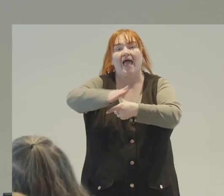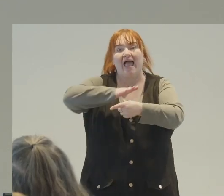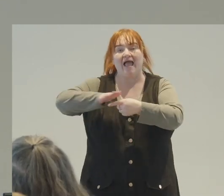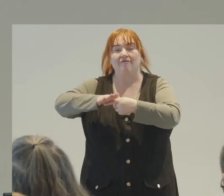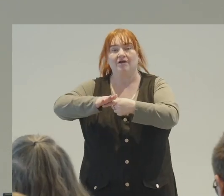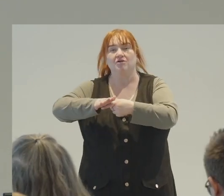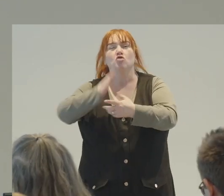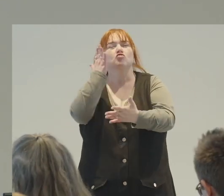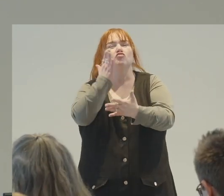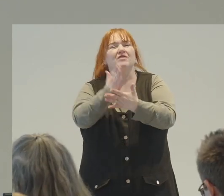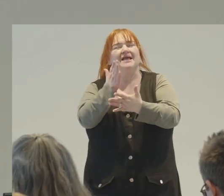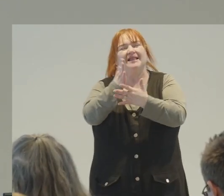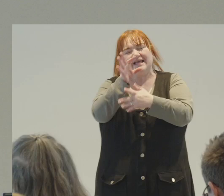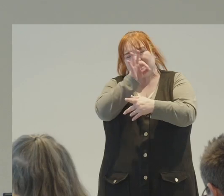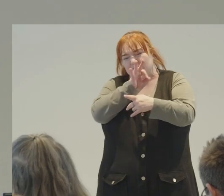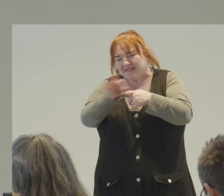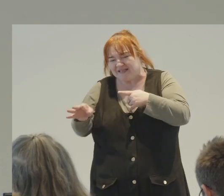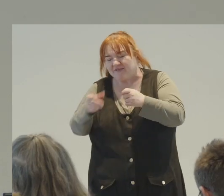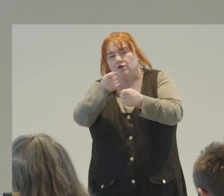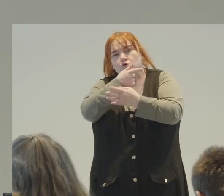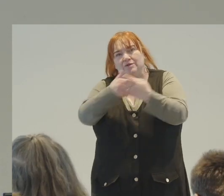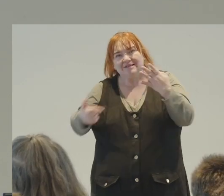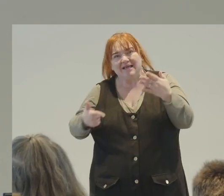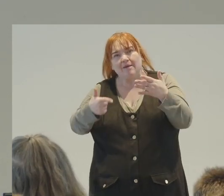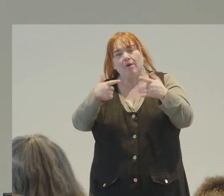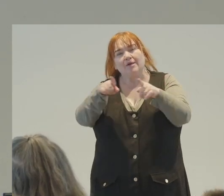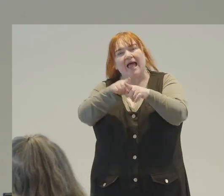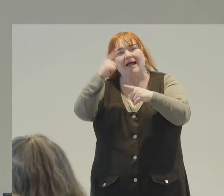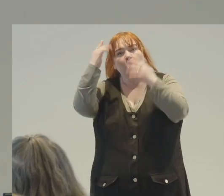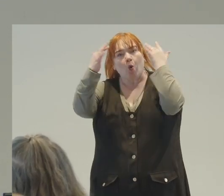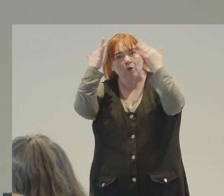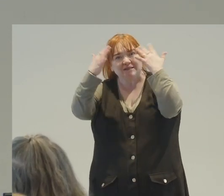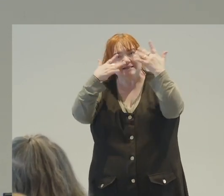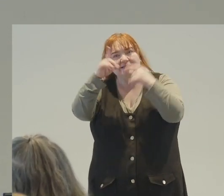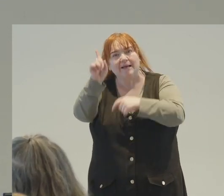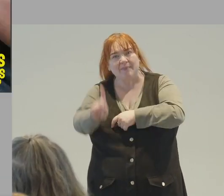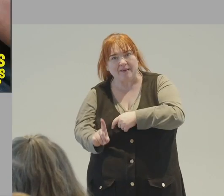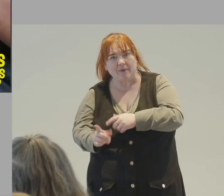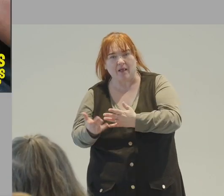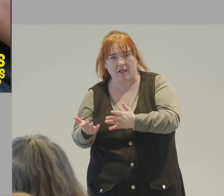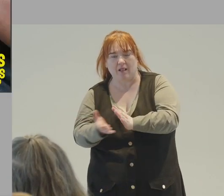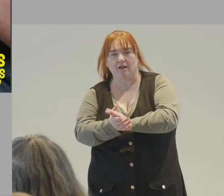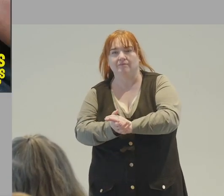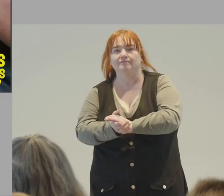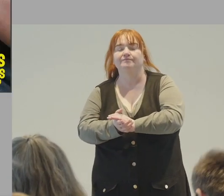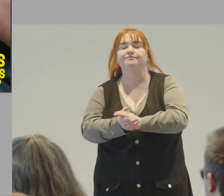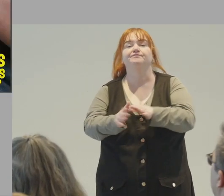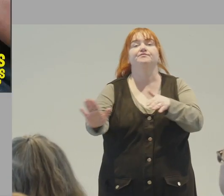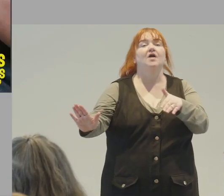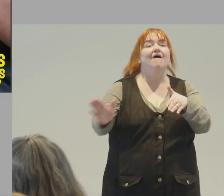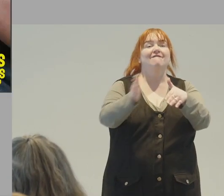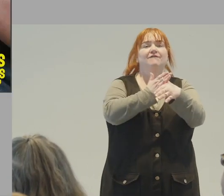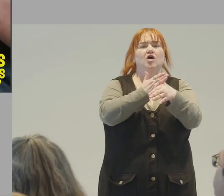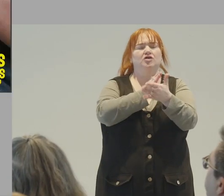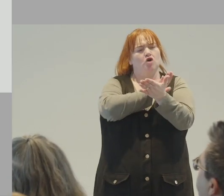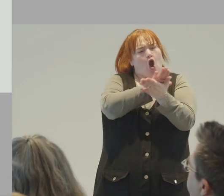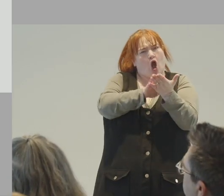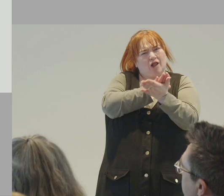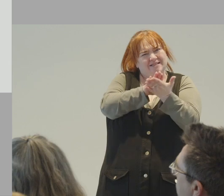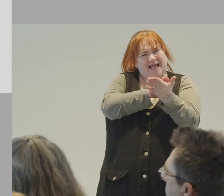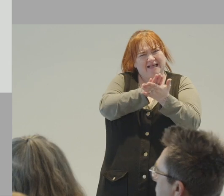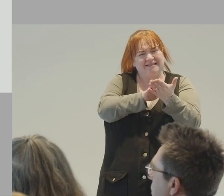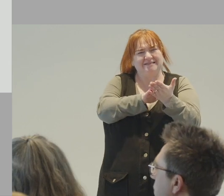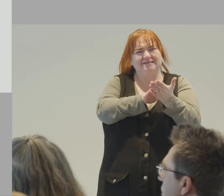some things that are specific in that, I think. Okay, first off, context. What is access to work?